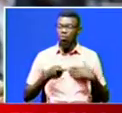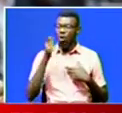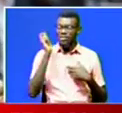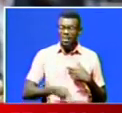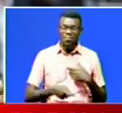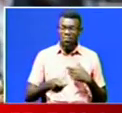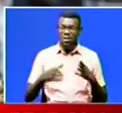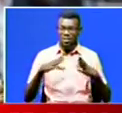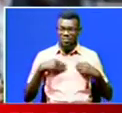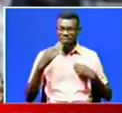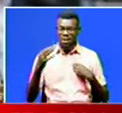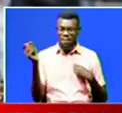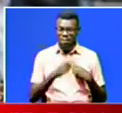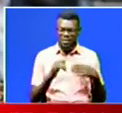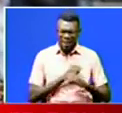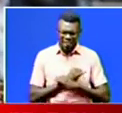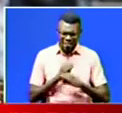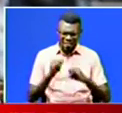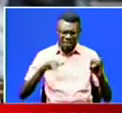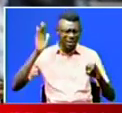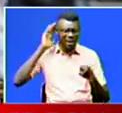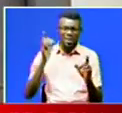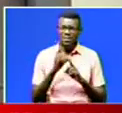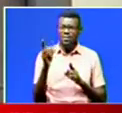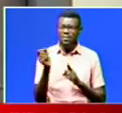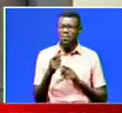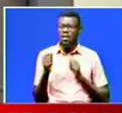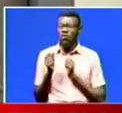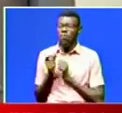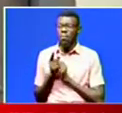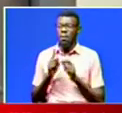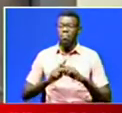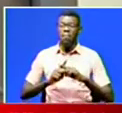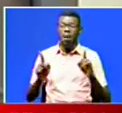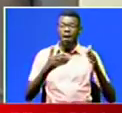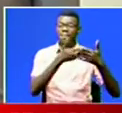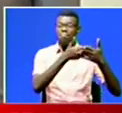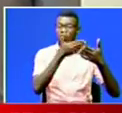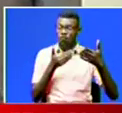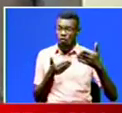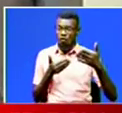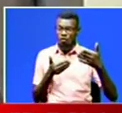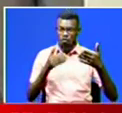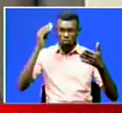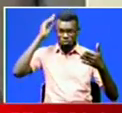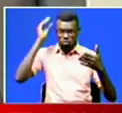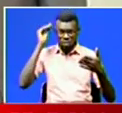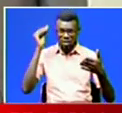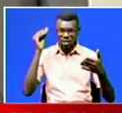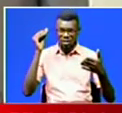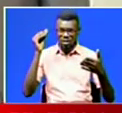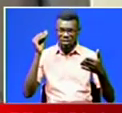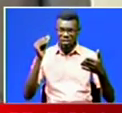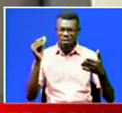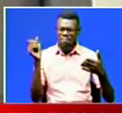with the fresh hearing date then being set for November. But even before that date, Somalia, in another first one in